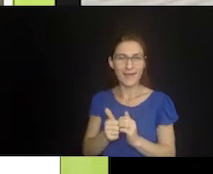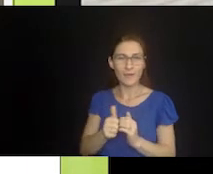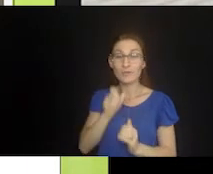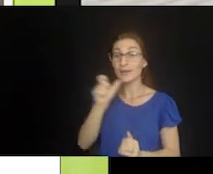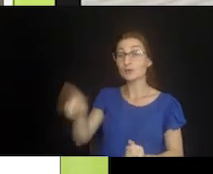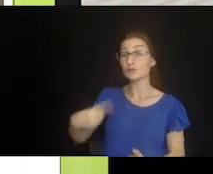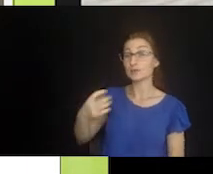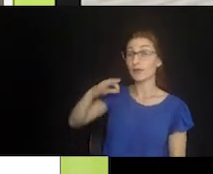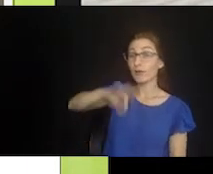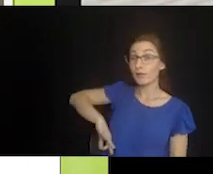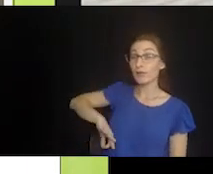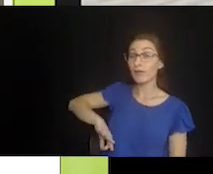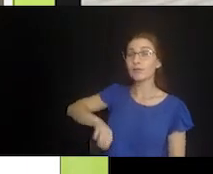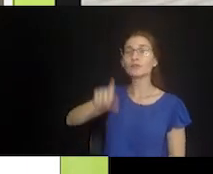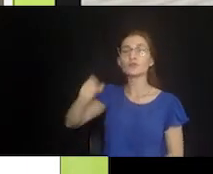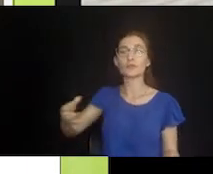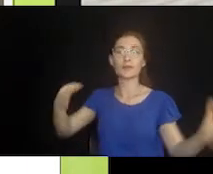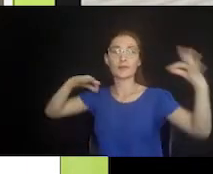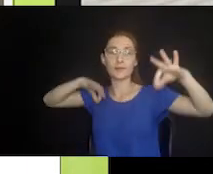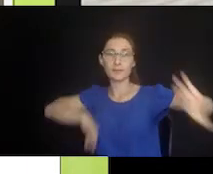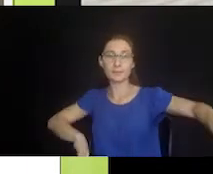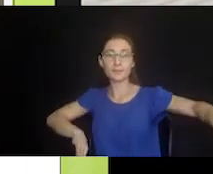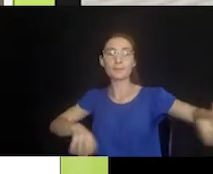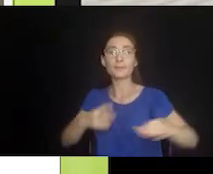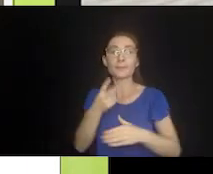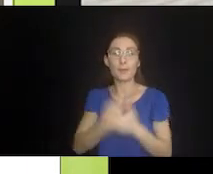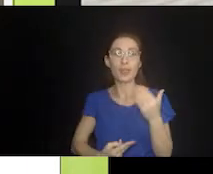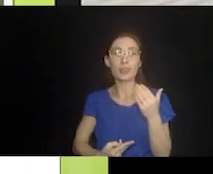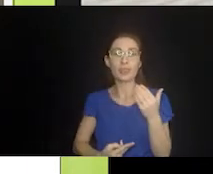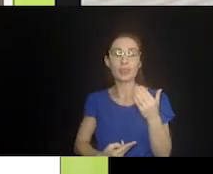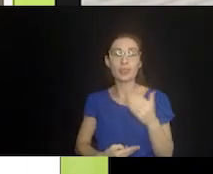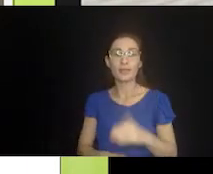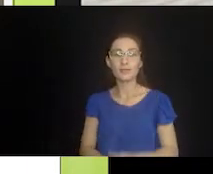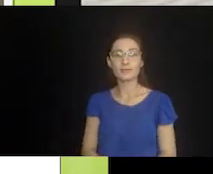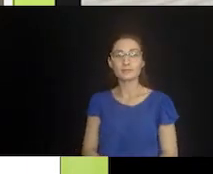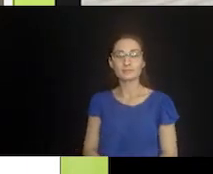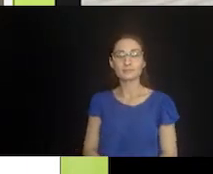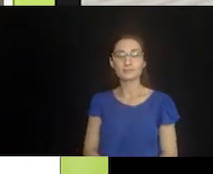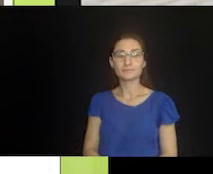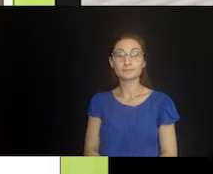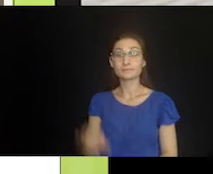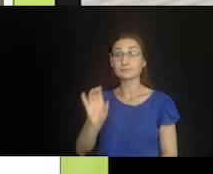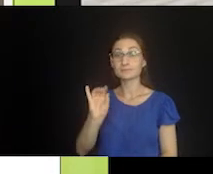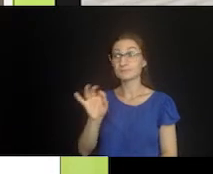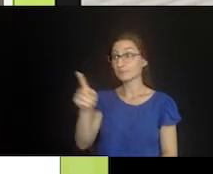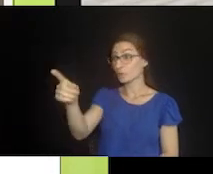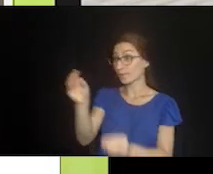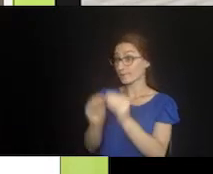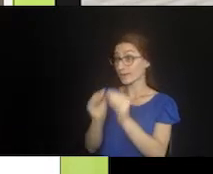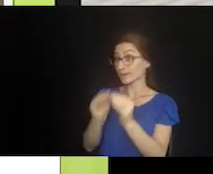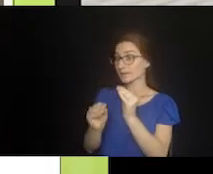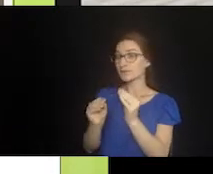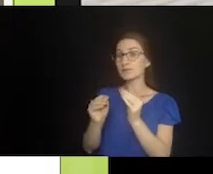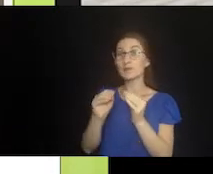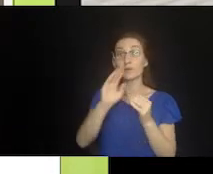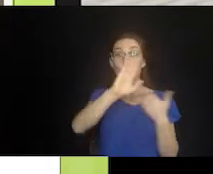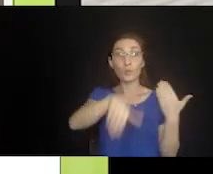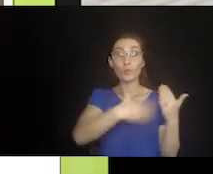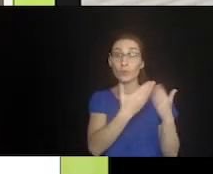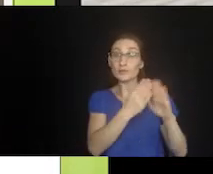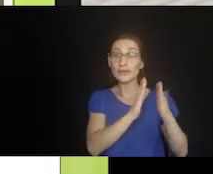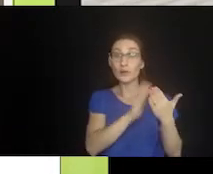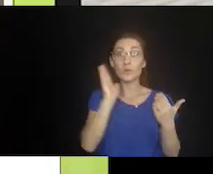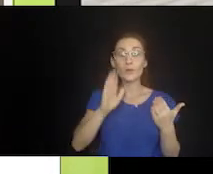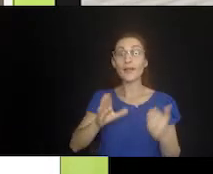in it for them? So it's not just what's in it for you, but there's got to be a benefit to that person. If you